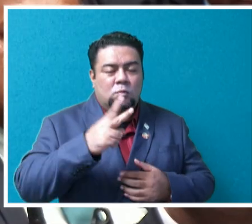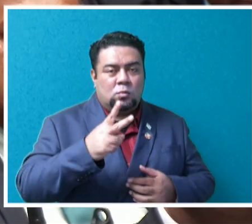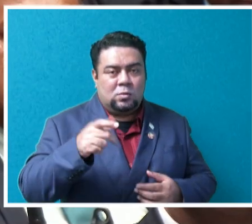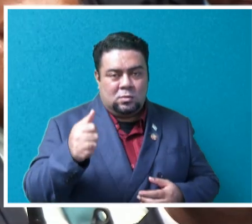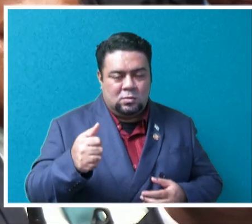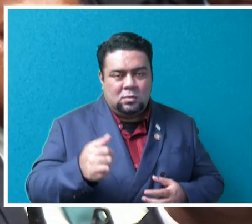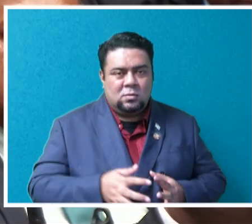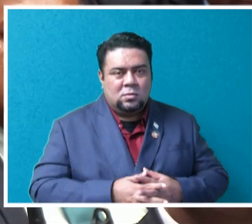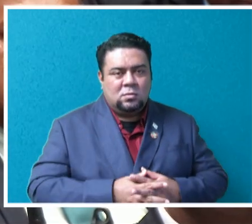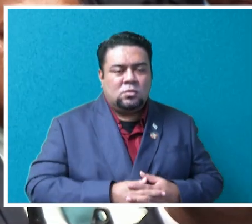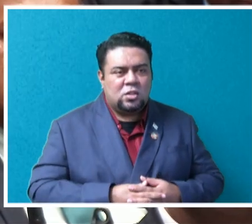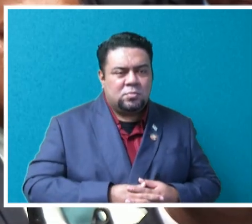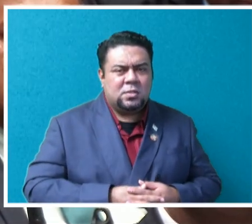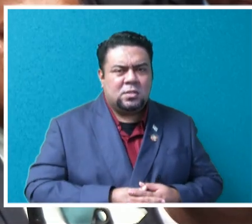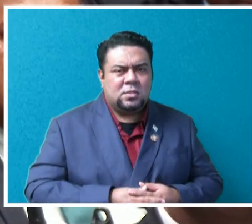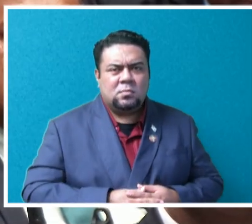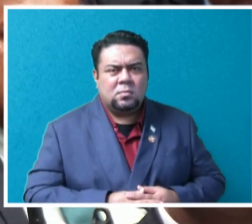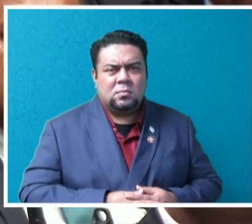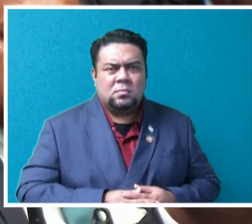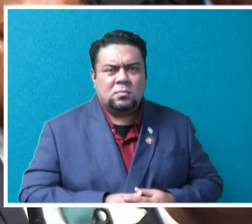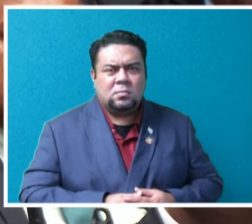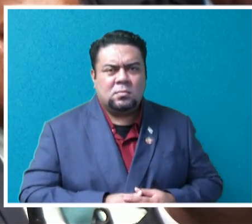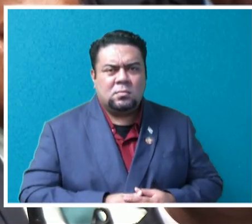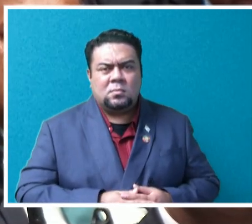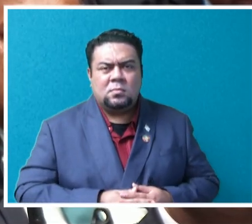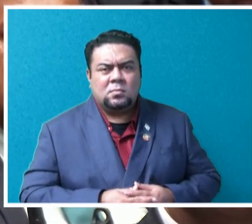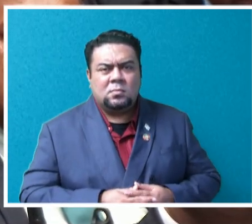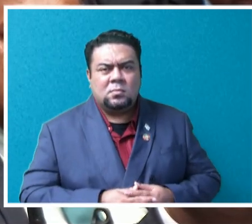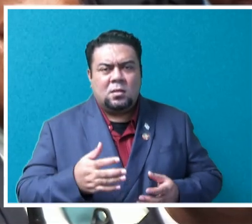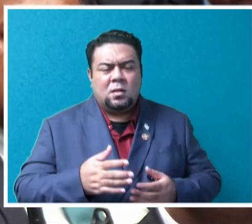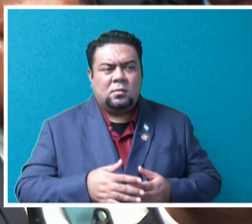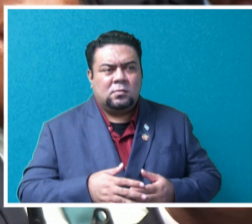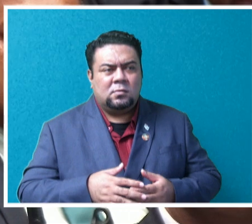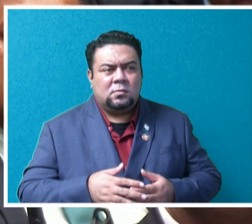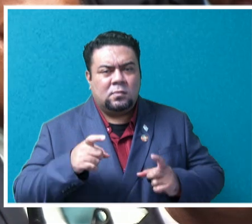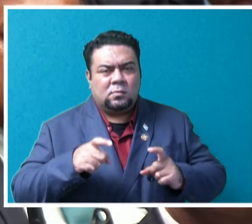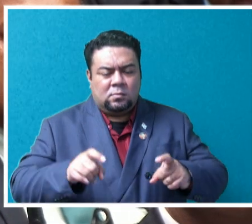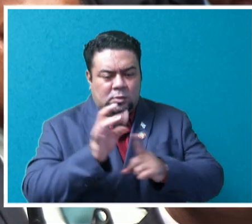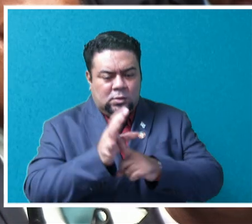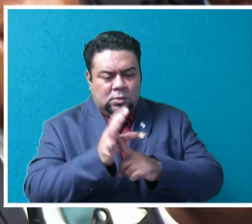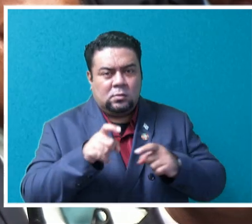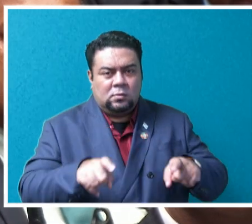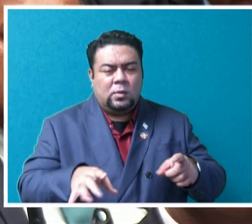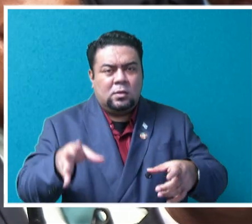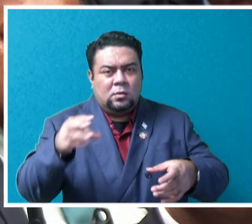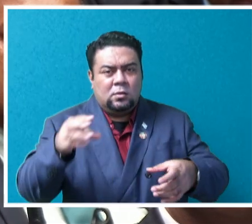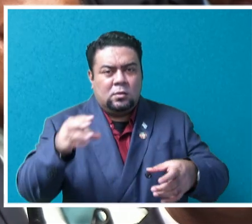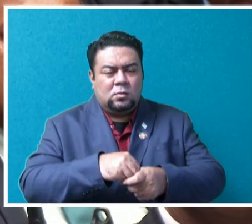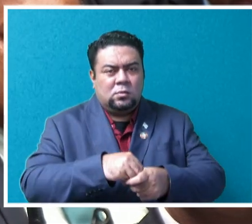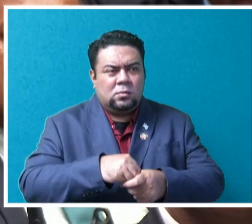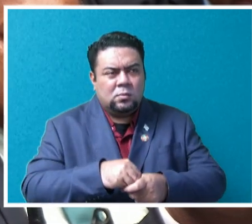Mr. Speaker, sir, tourism remains a critical sector where inclusion must